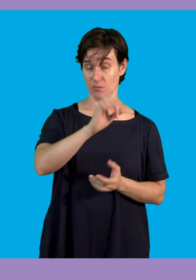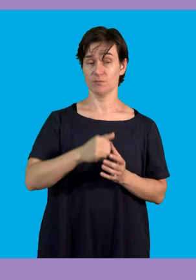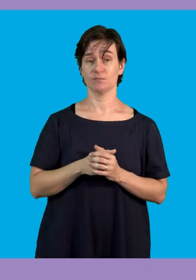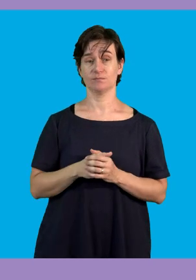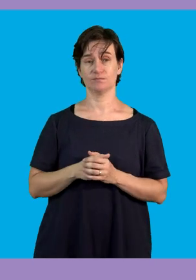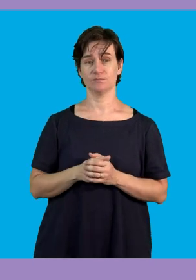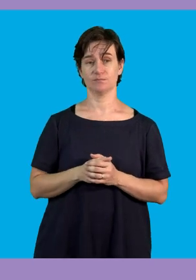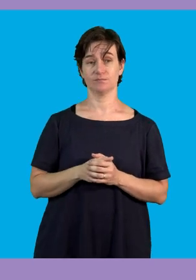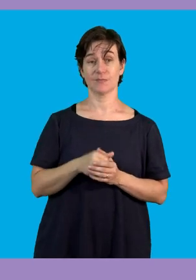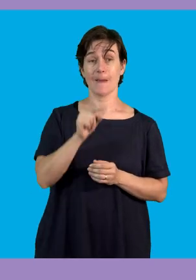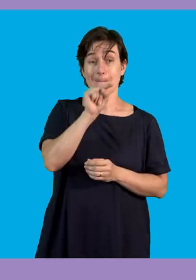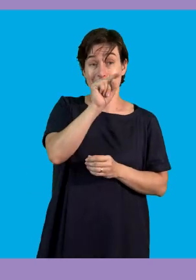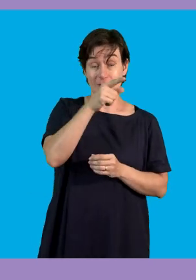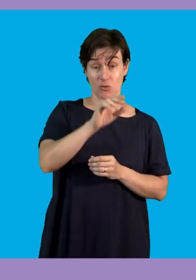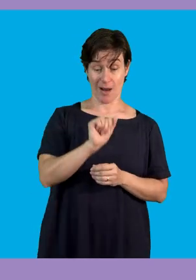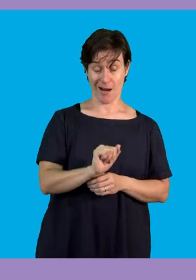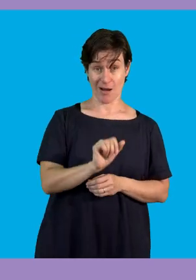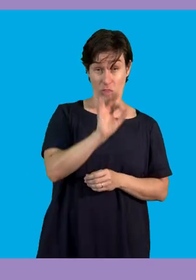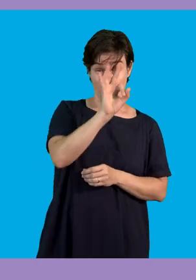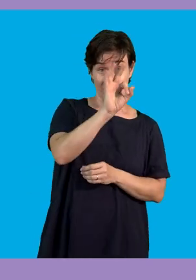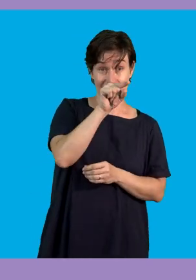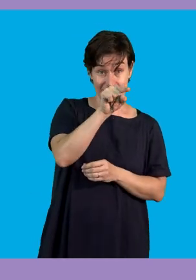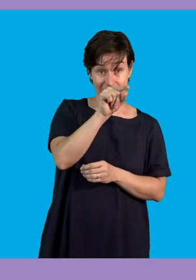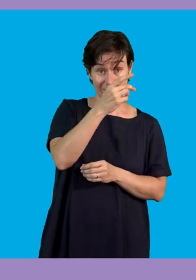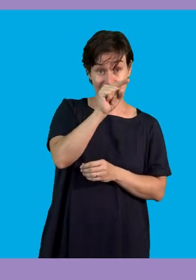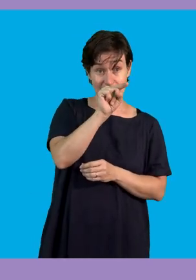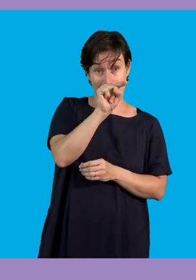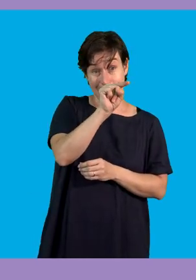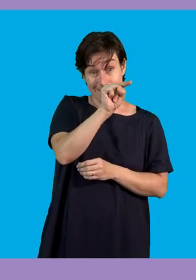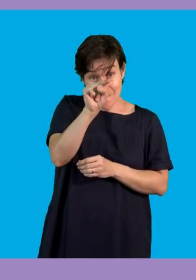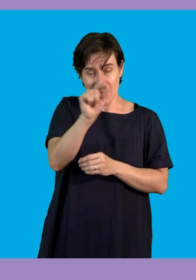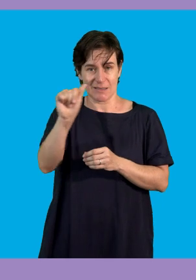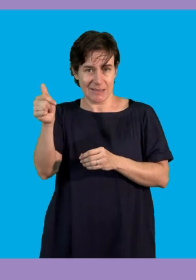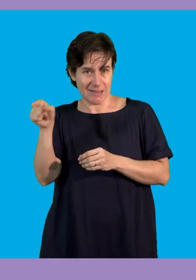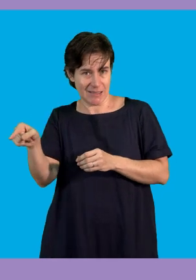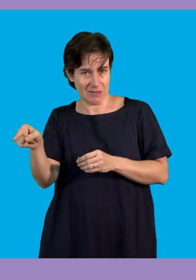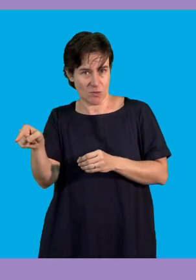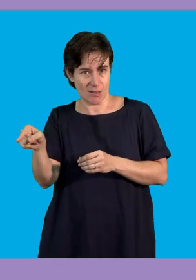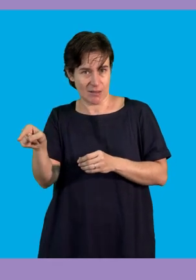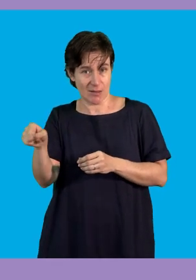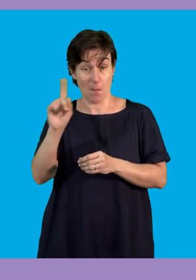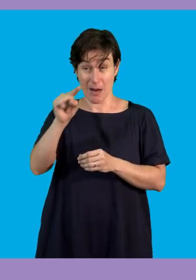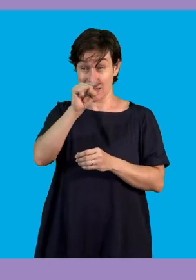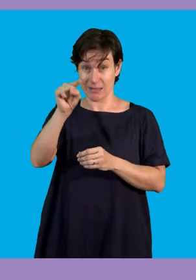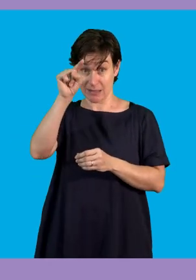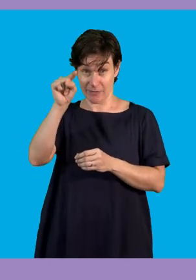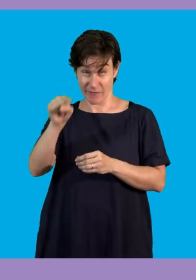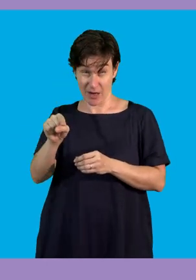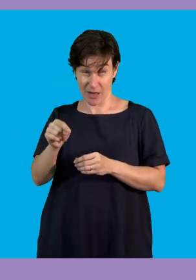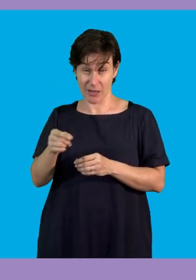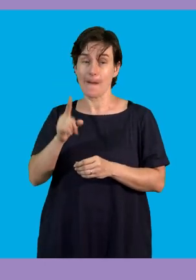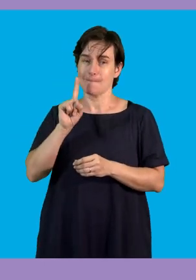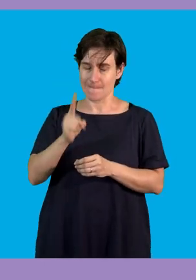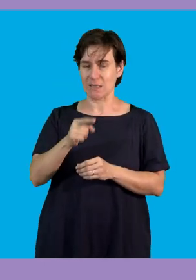the exponent 3, we subtract the next exponent which we are to divide with, because